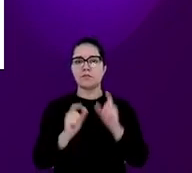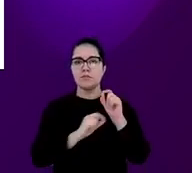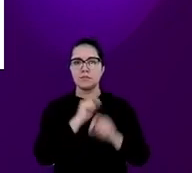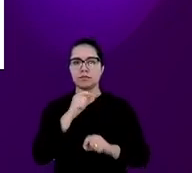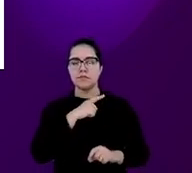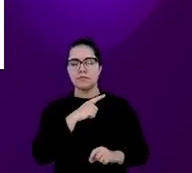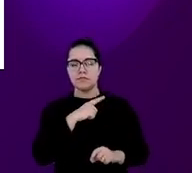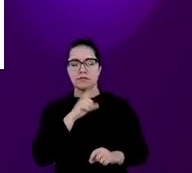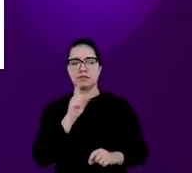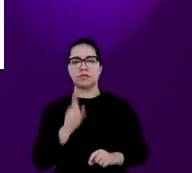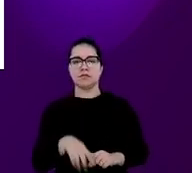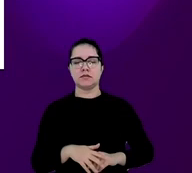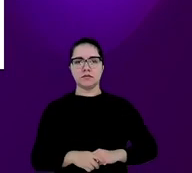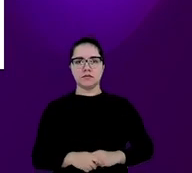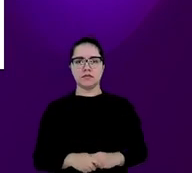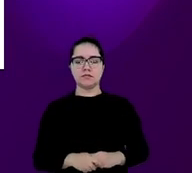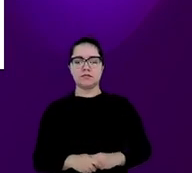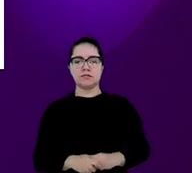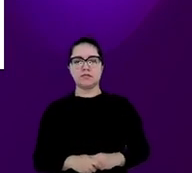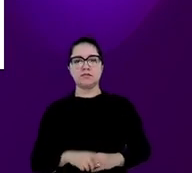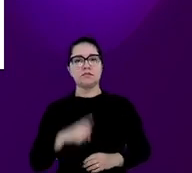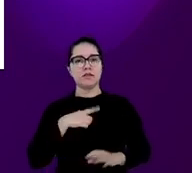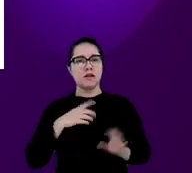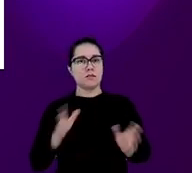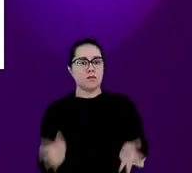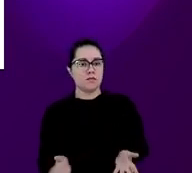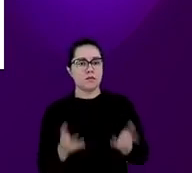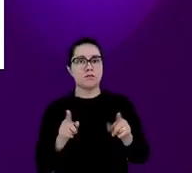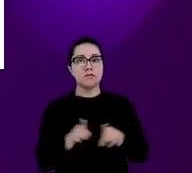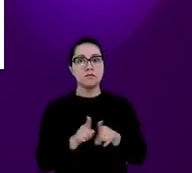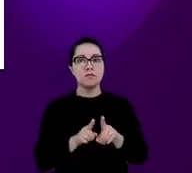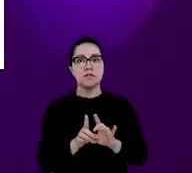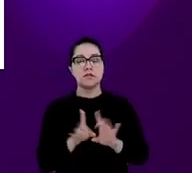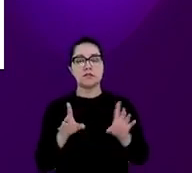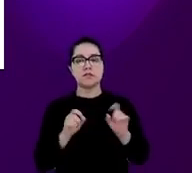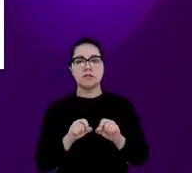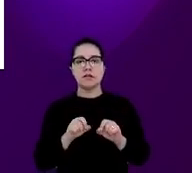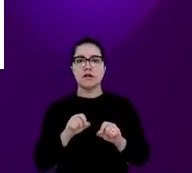the photobiomodulation. So it brings us the question,